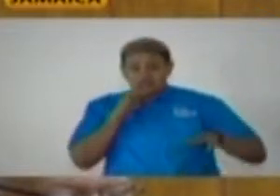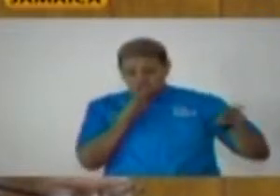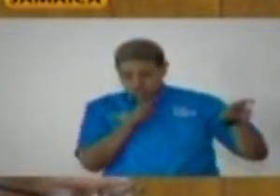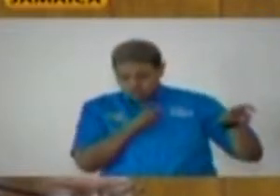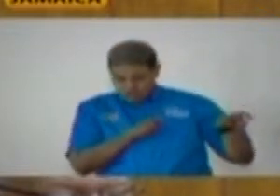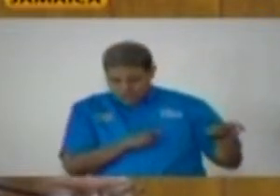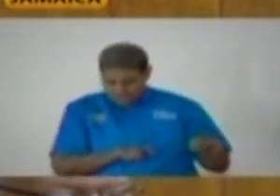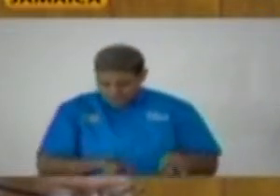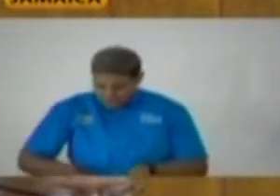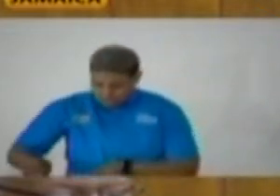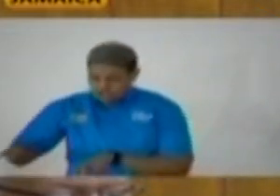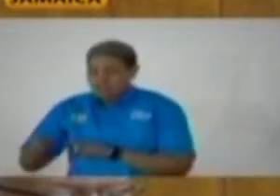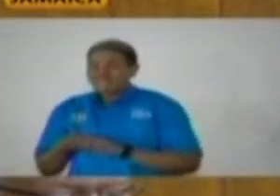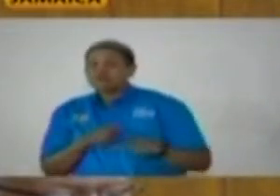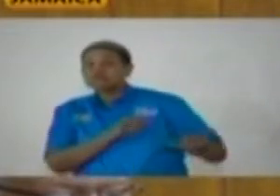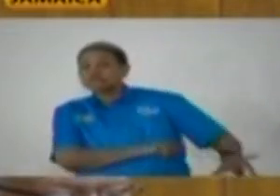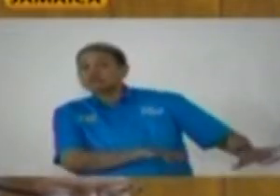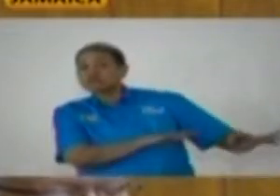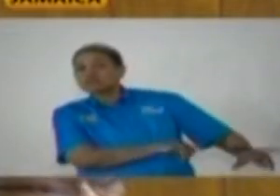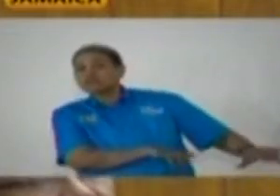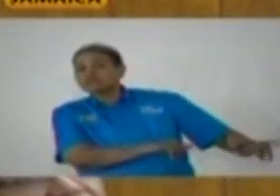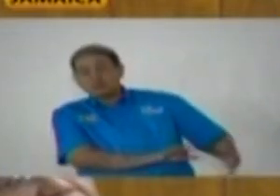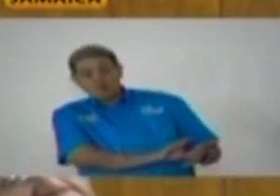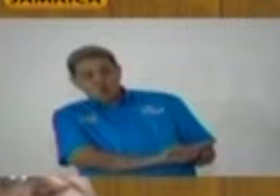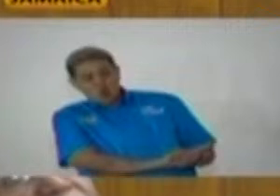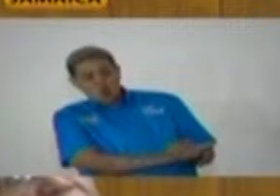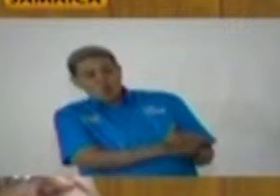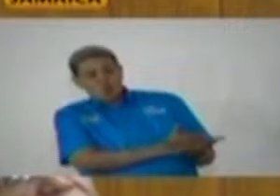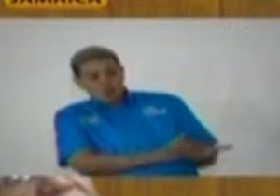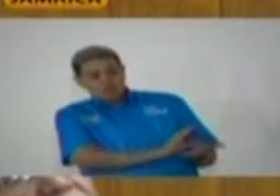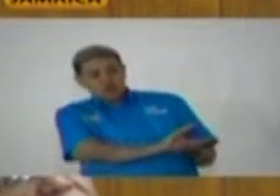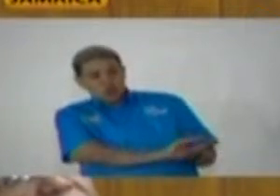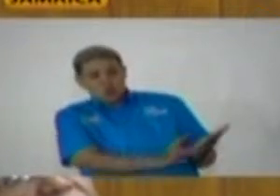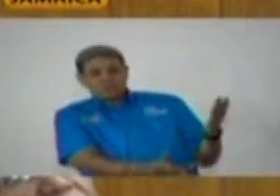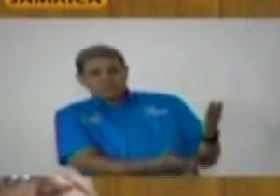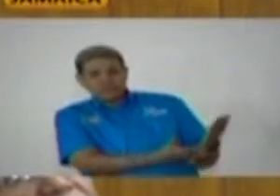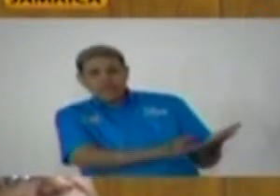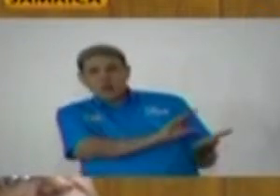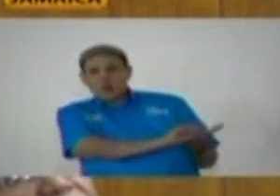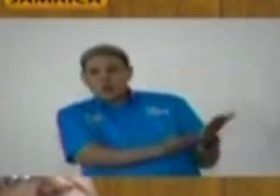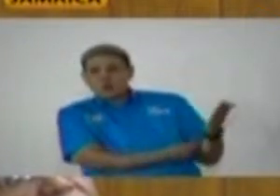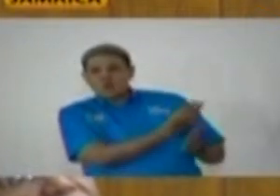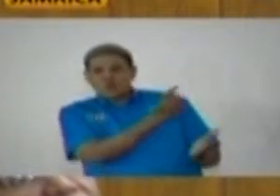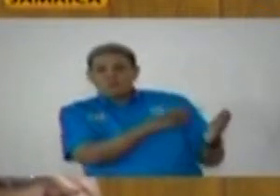transition from this low-wage, low-tech, low-growth model.